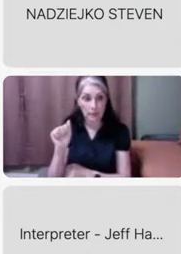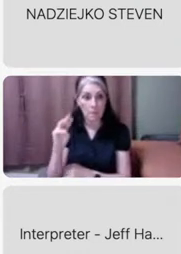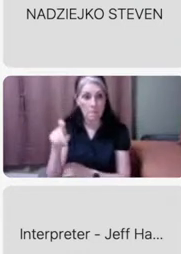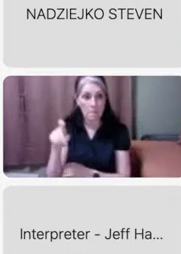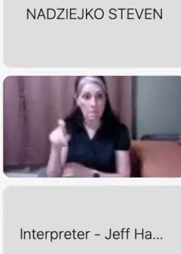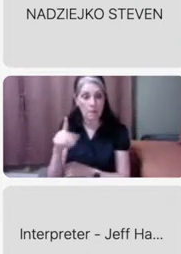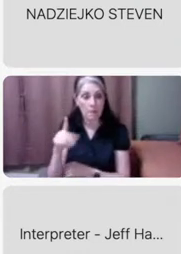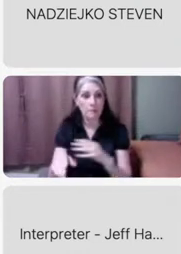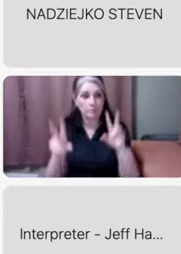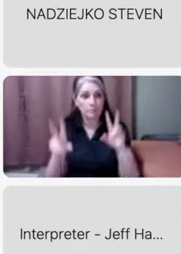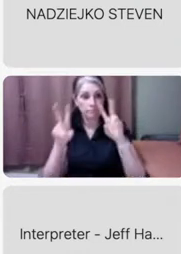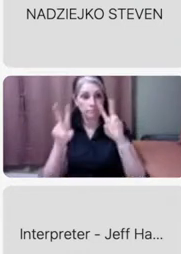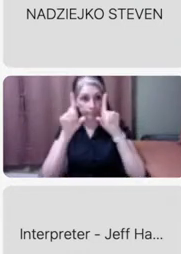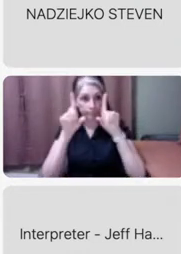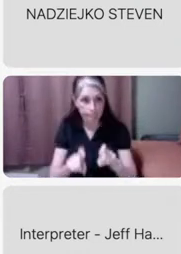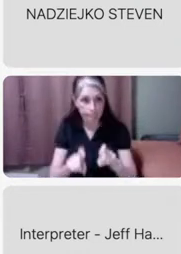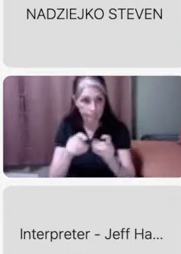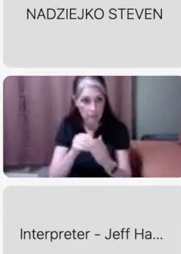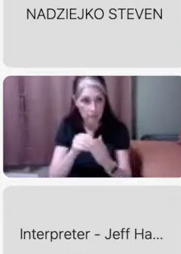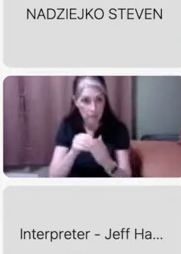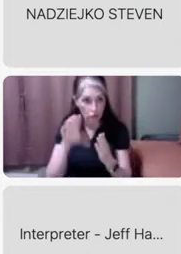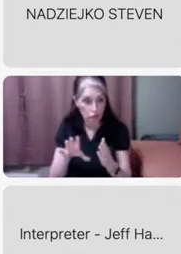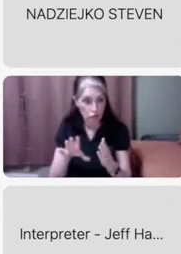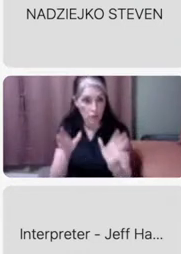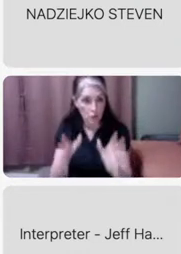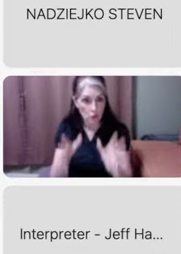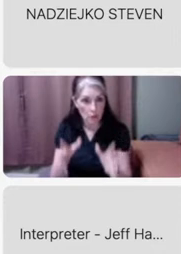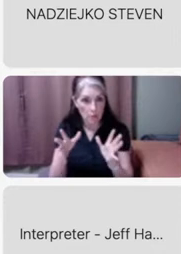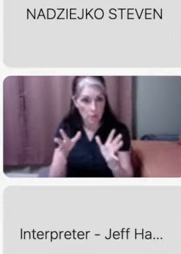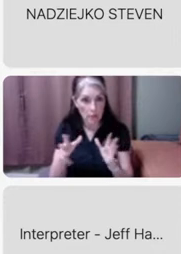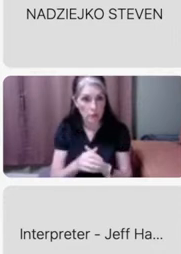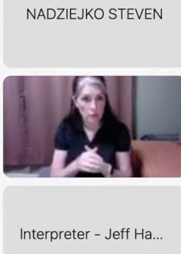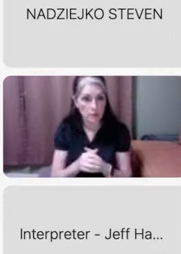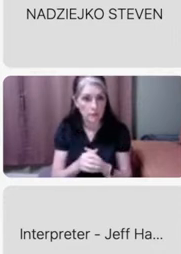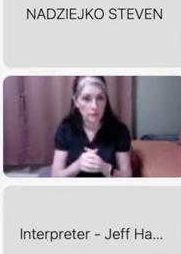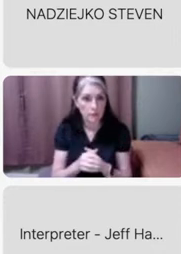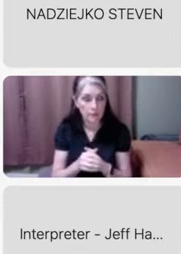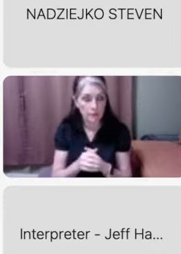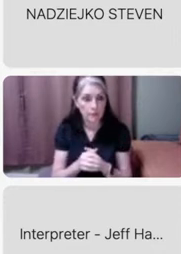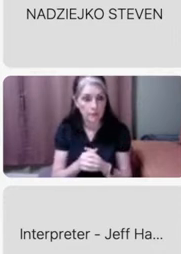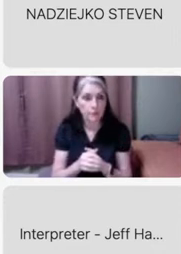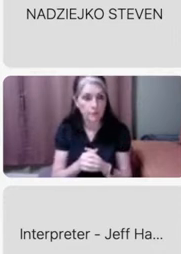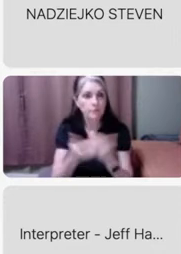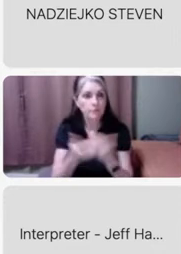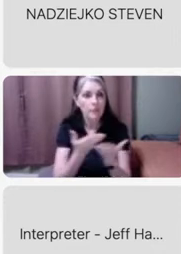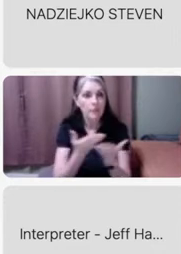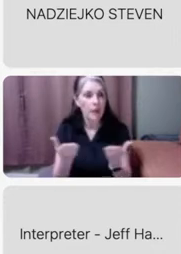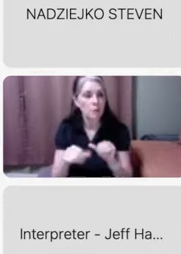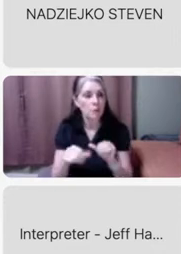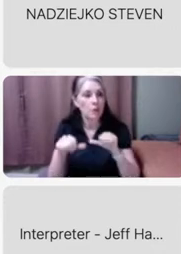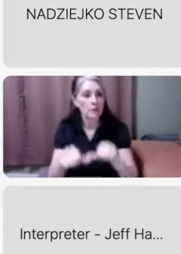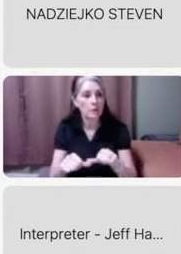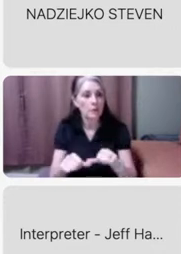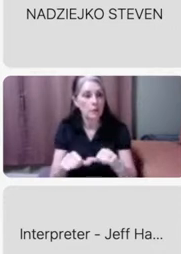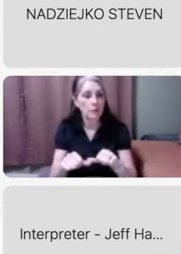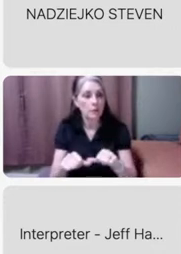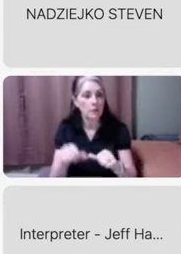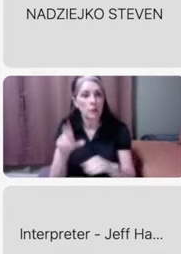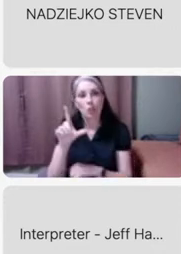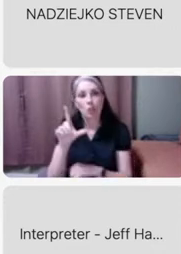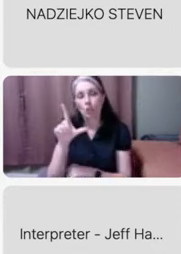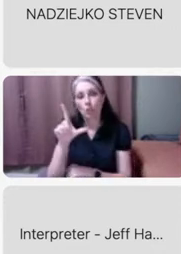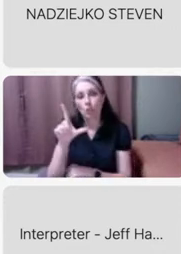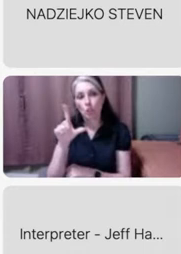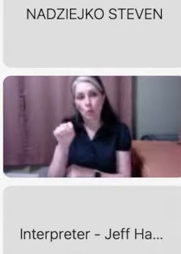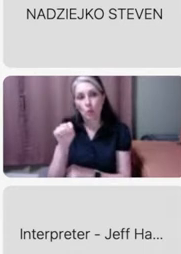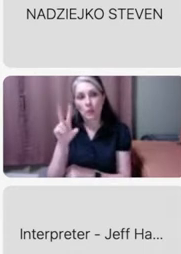remainder of the metric items will continue into 2020 to 23. you recall this is